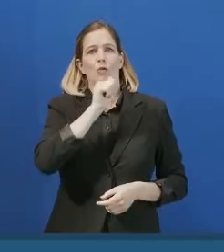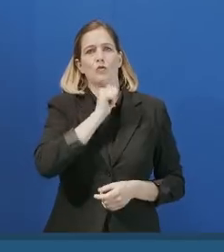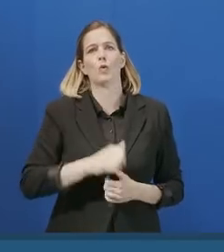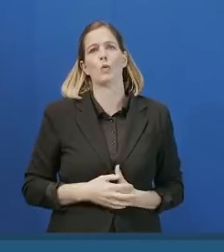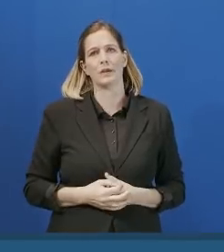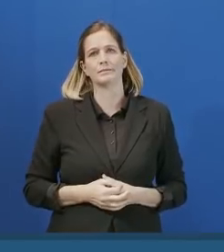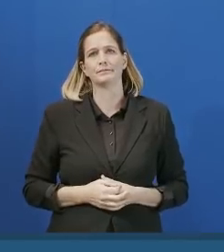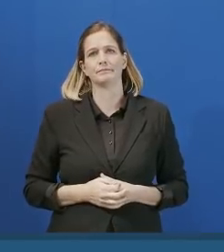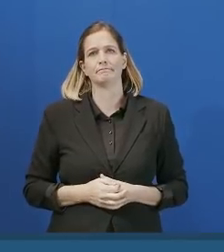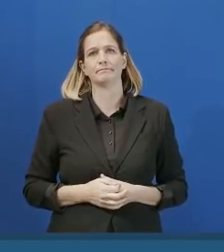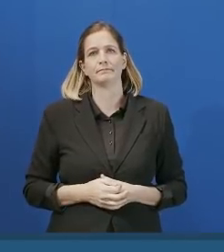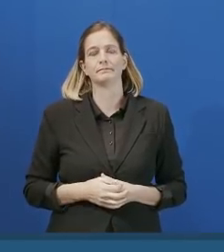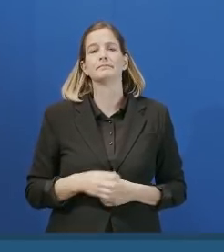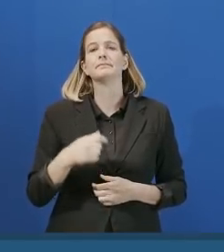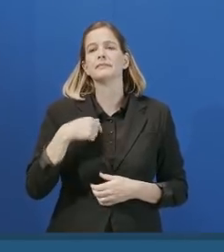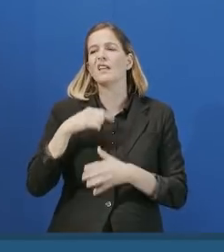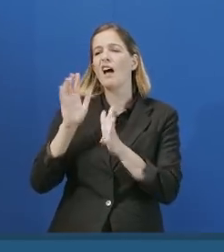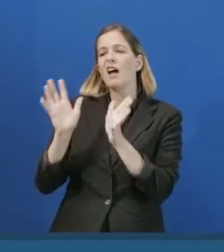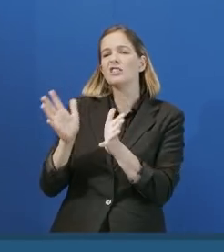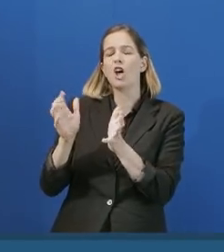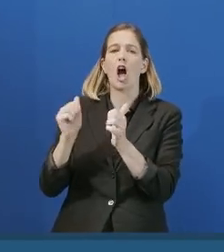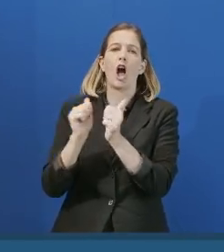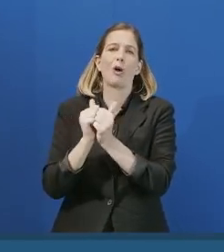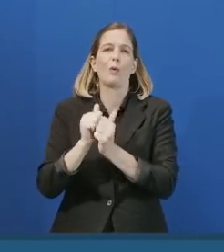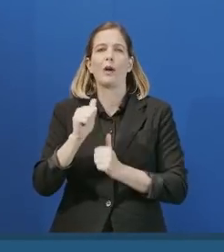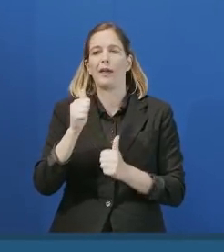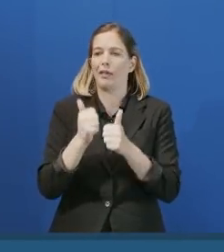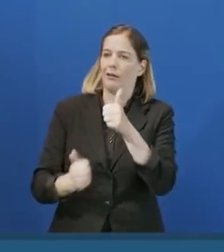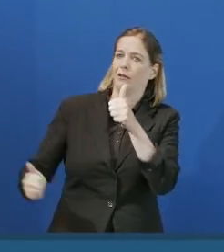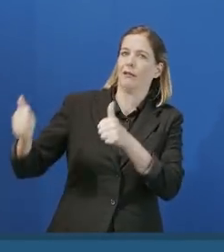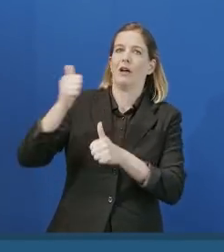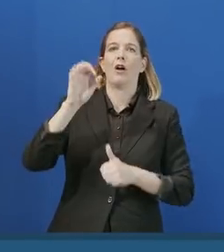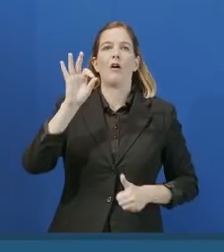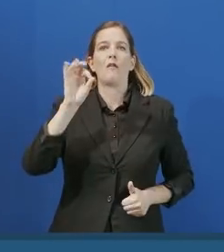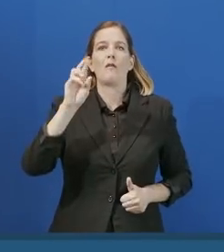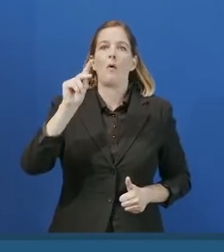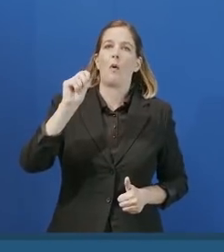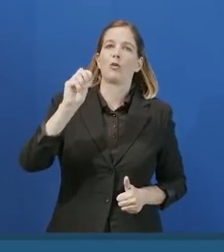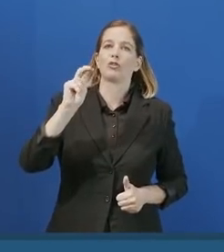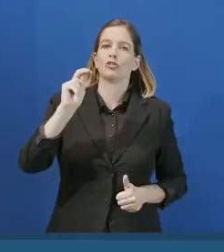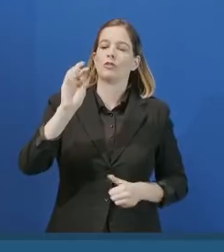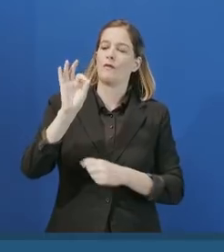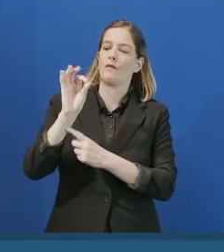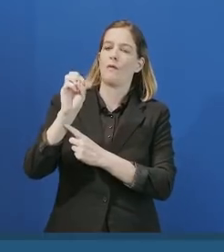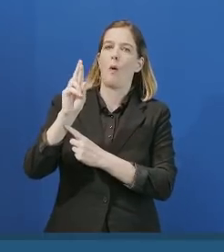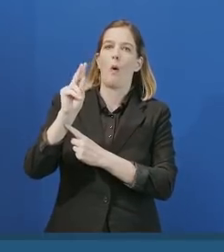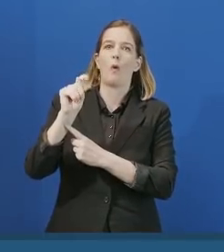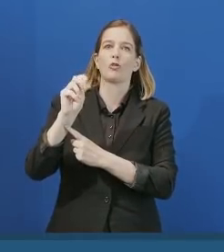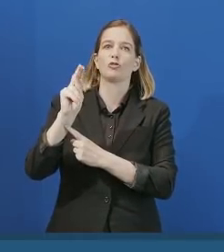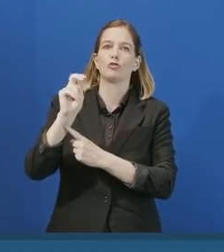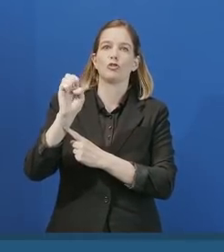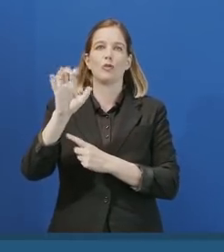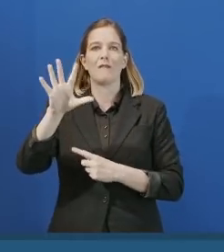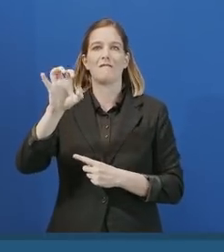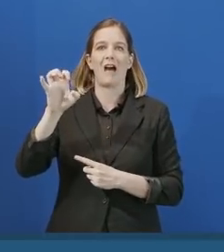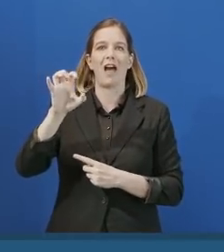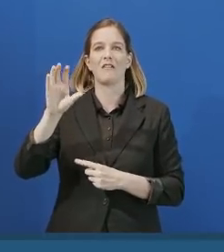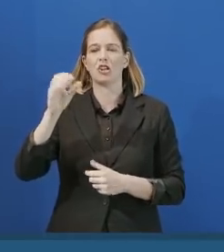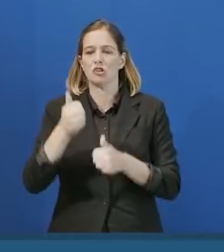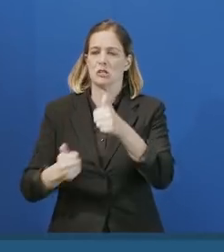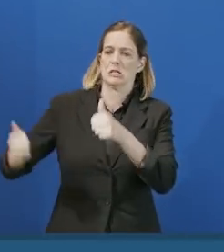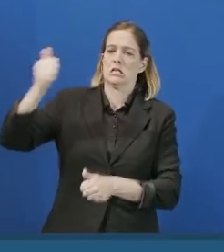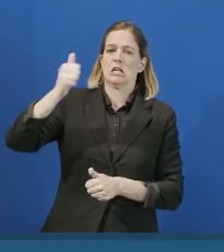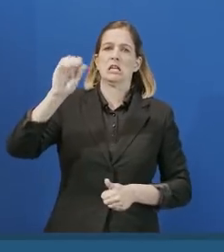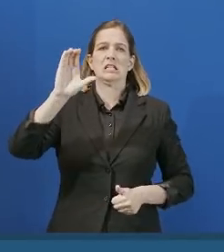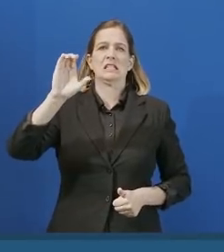100 CEO of a major big box retail chain. Everyone would recognize the brand. And